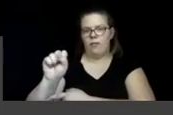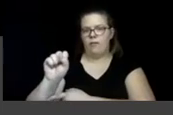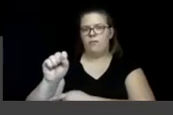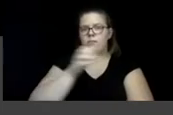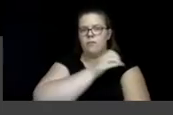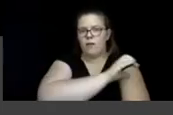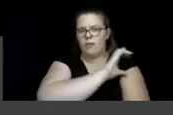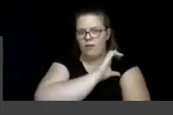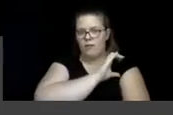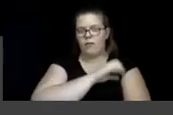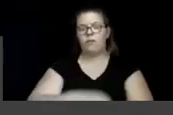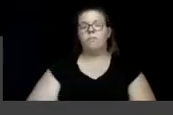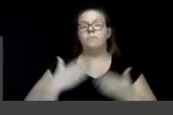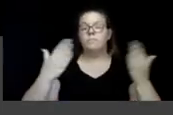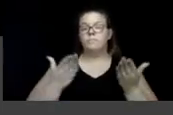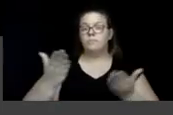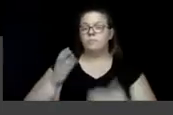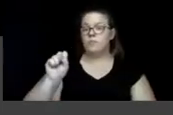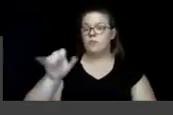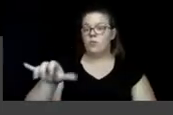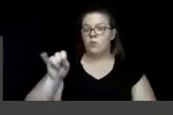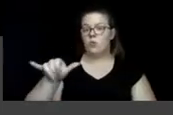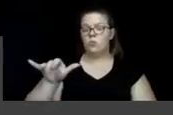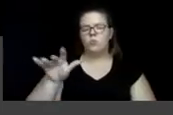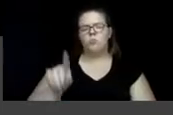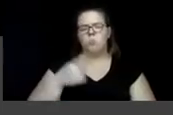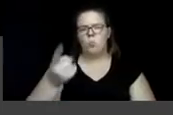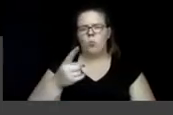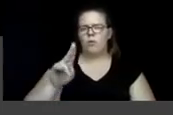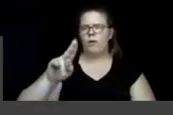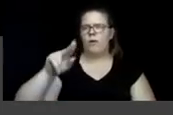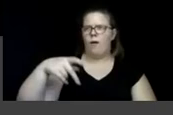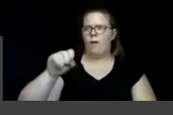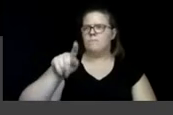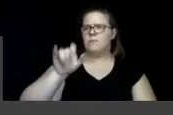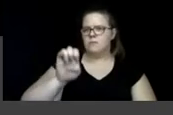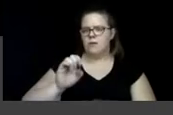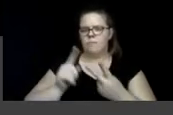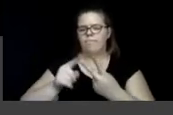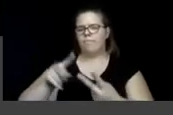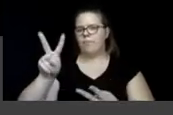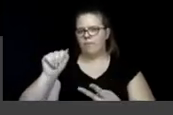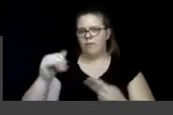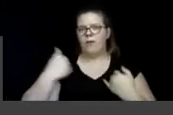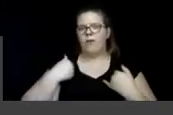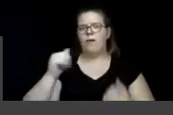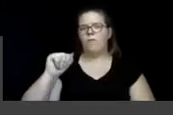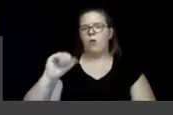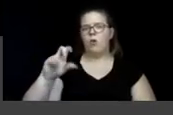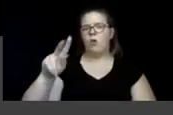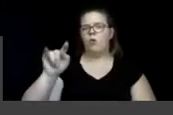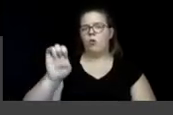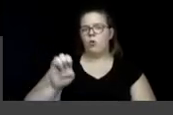clinic. In Syracuse, only upstate and the VA have acute rehabs. We're the only